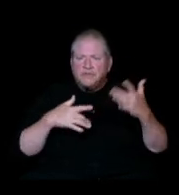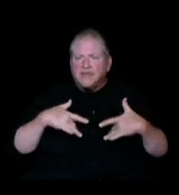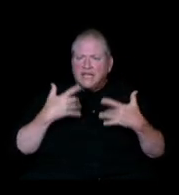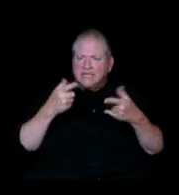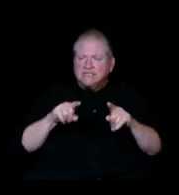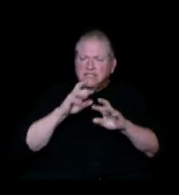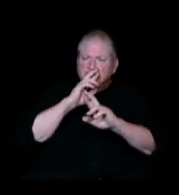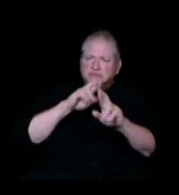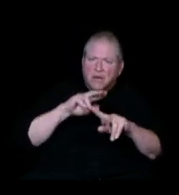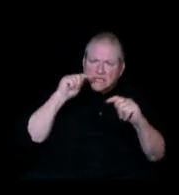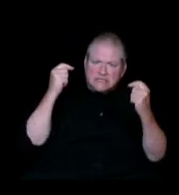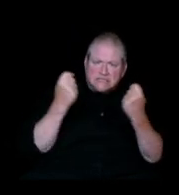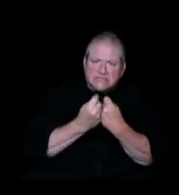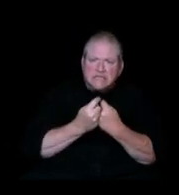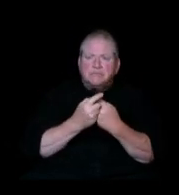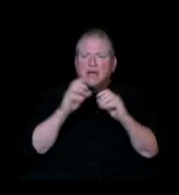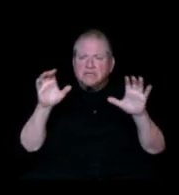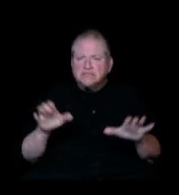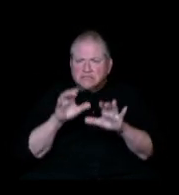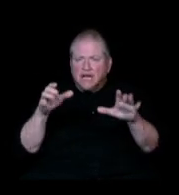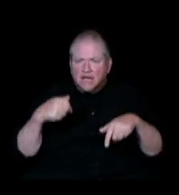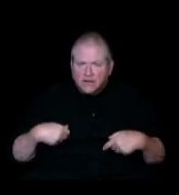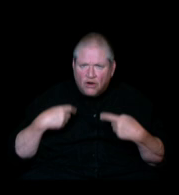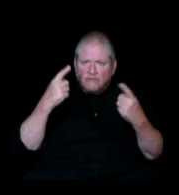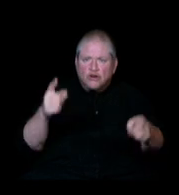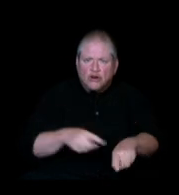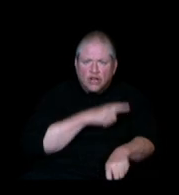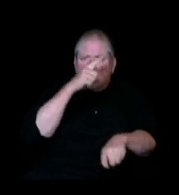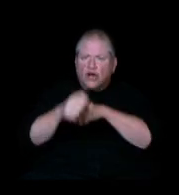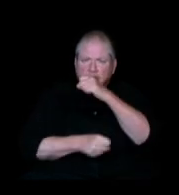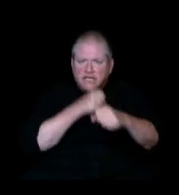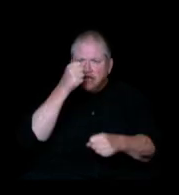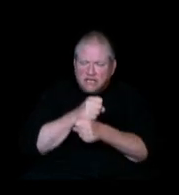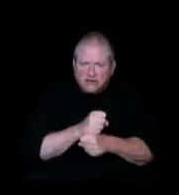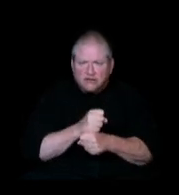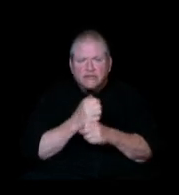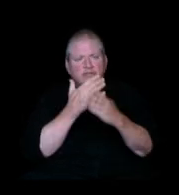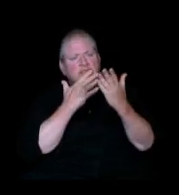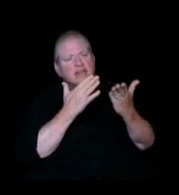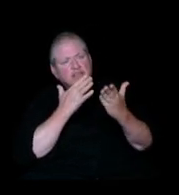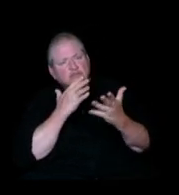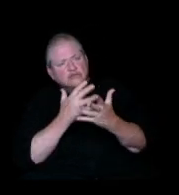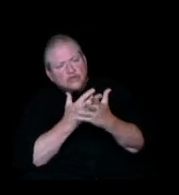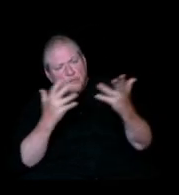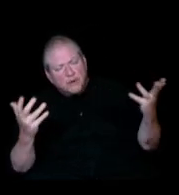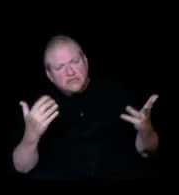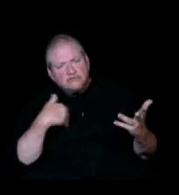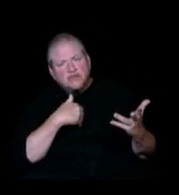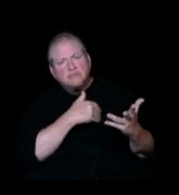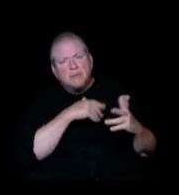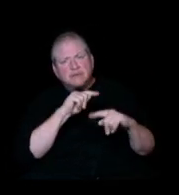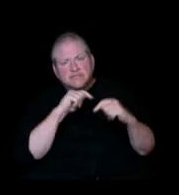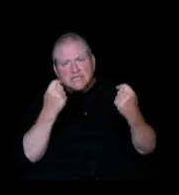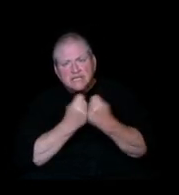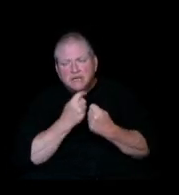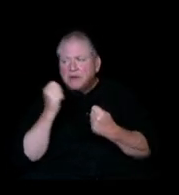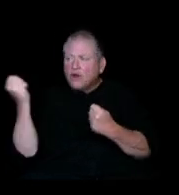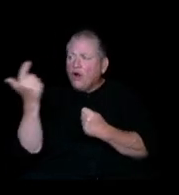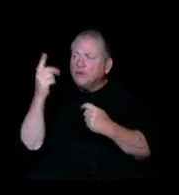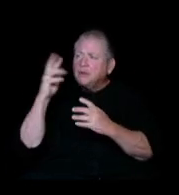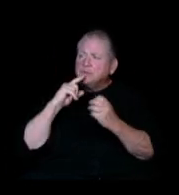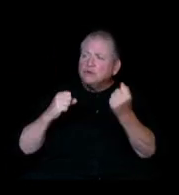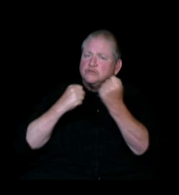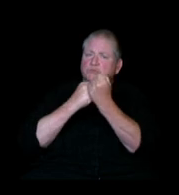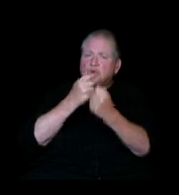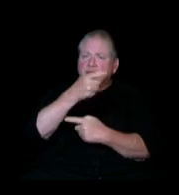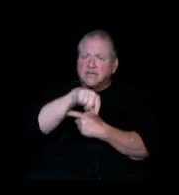incident management team has demonstrated over a very long year. A heartfelt thank you to the members of this team and all that supported